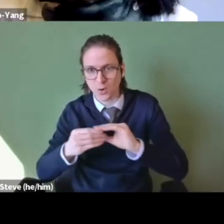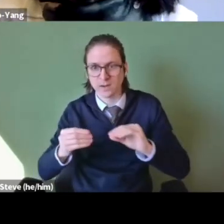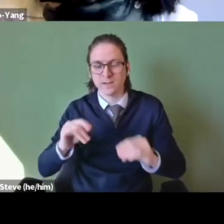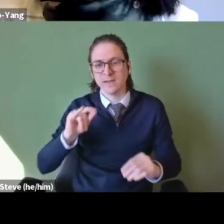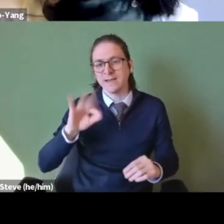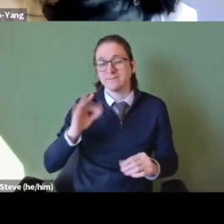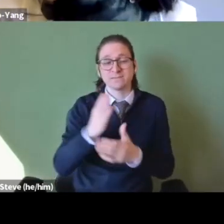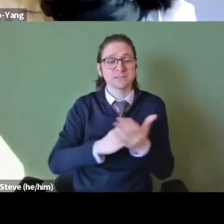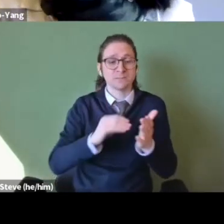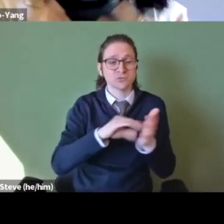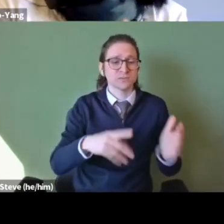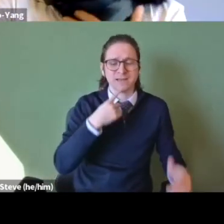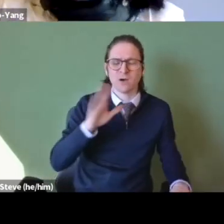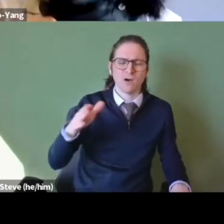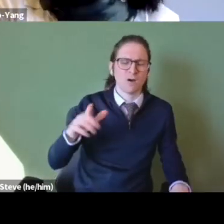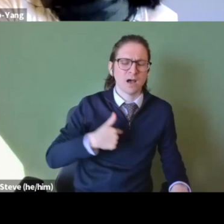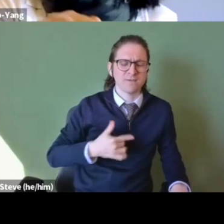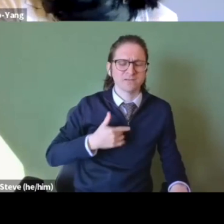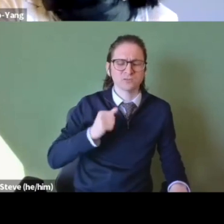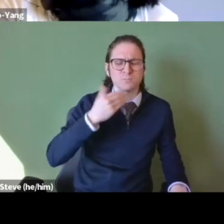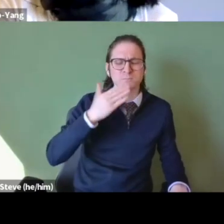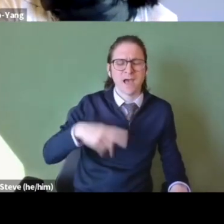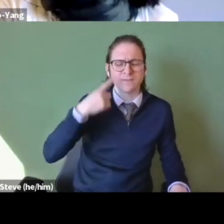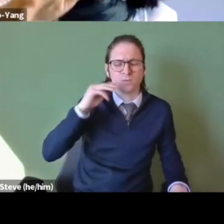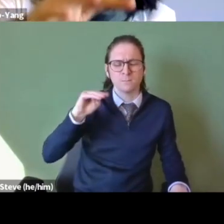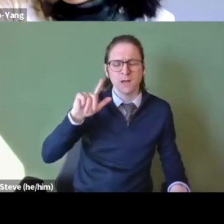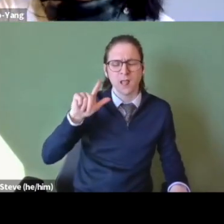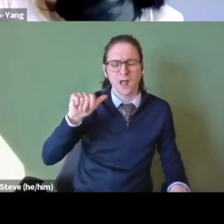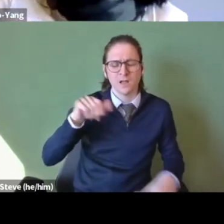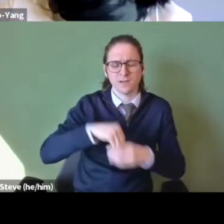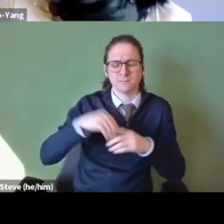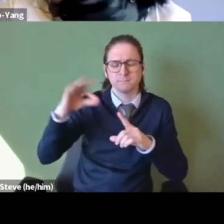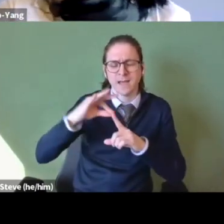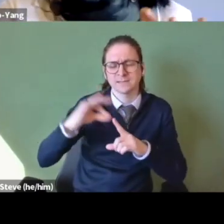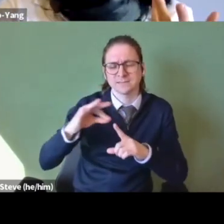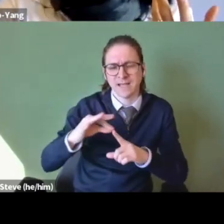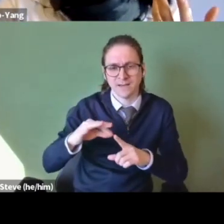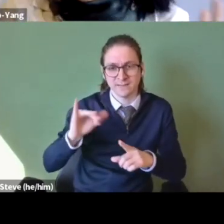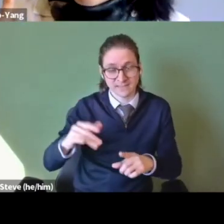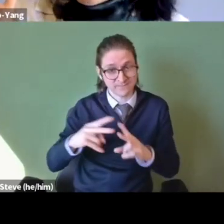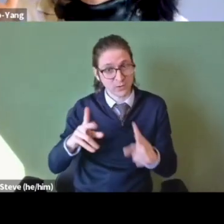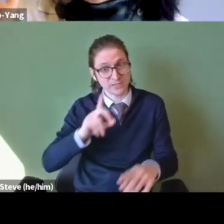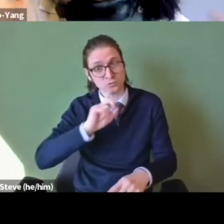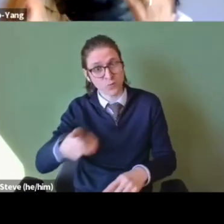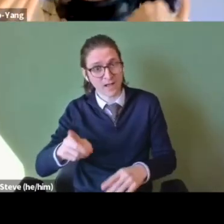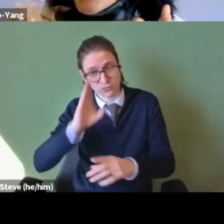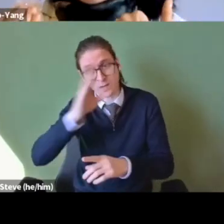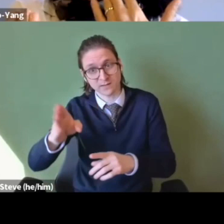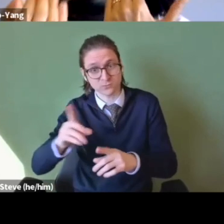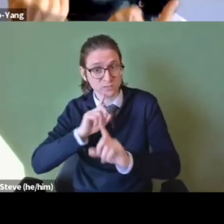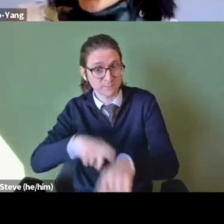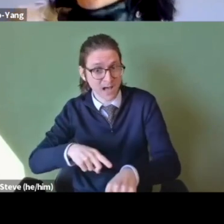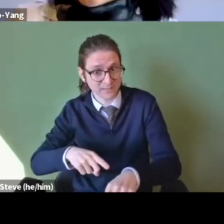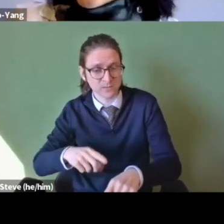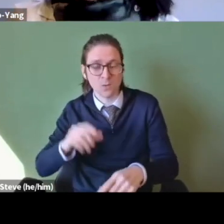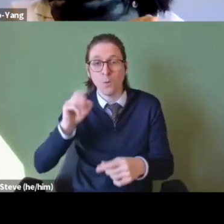really terrible, right? Is one kind of very direct response. They can also then say, wait a minute, and they do wait,